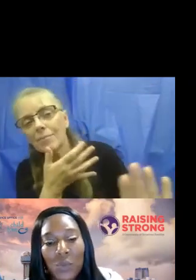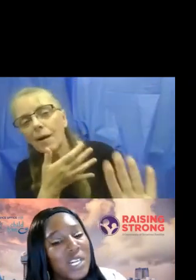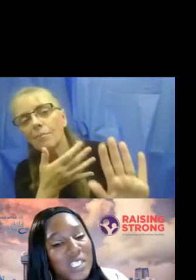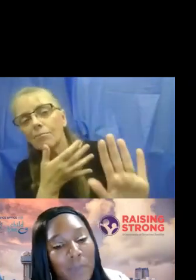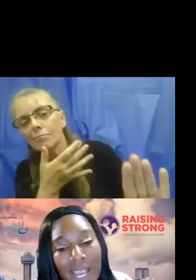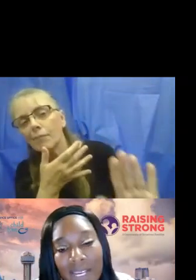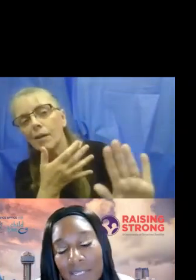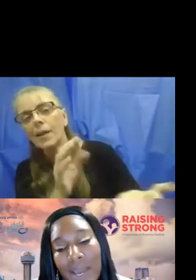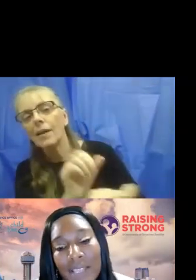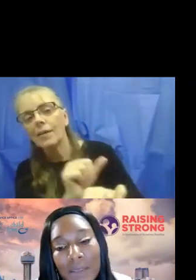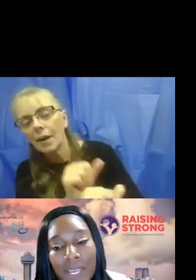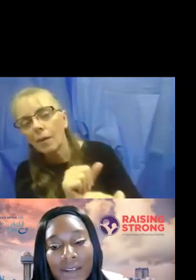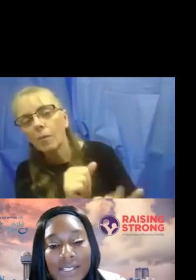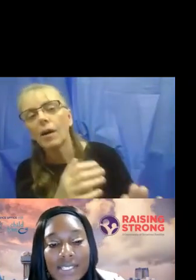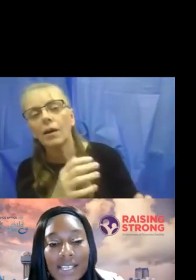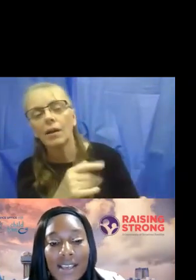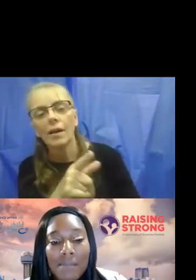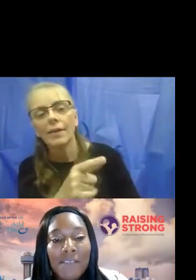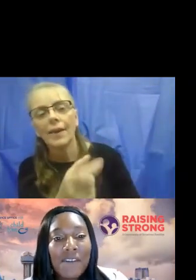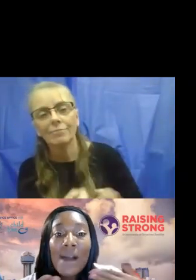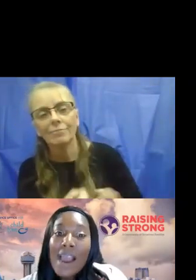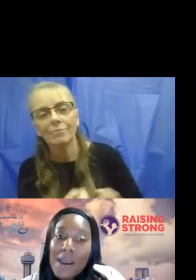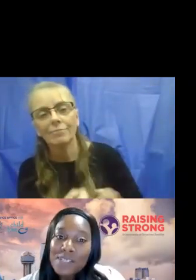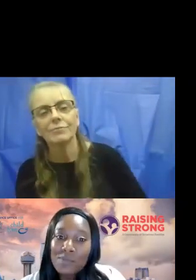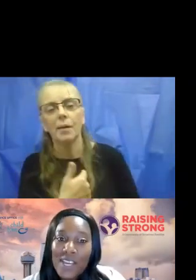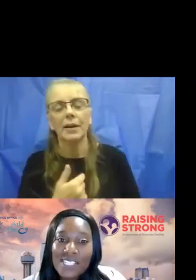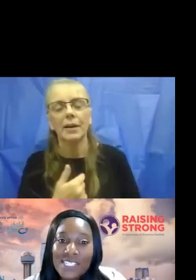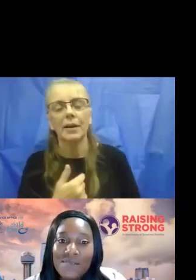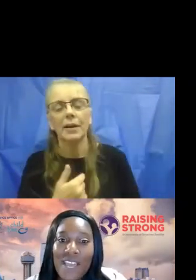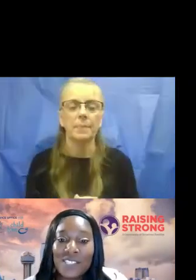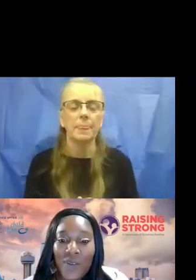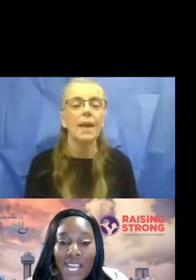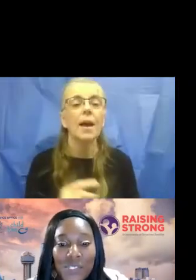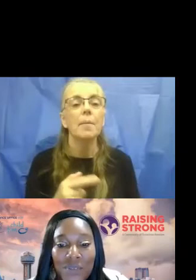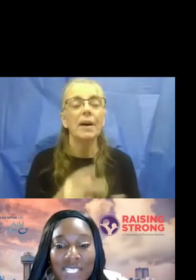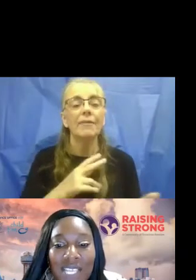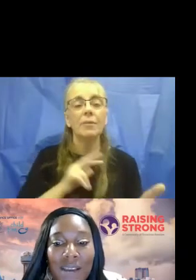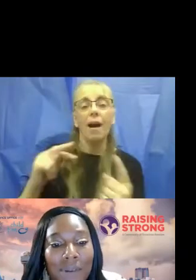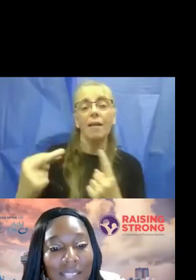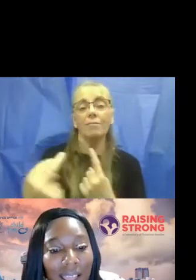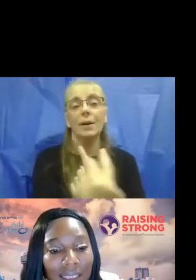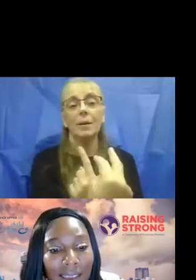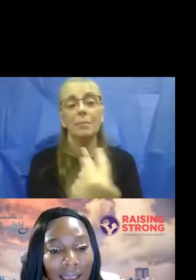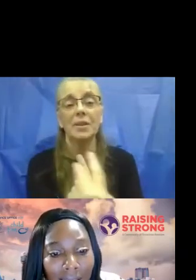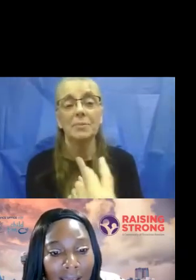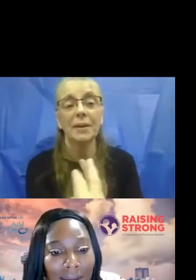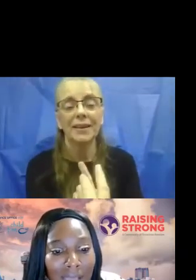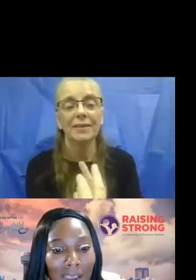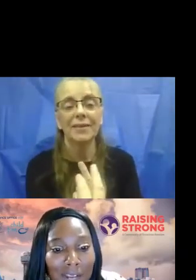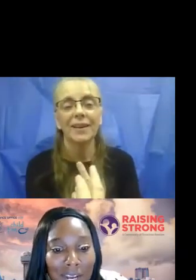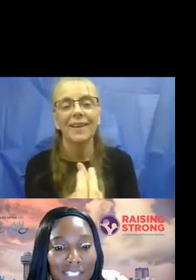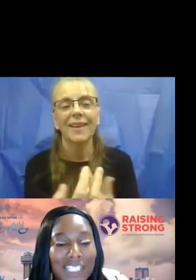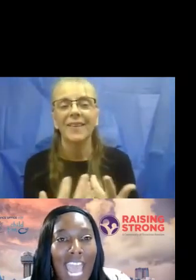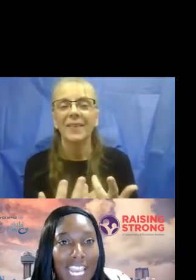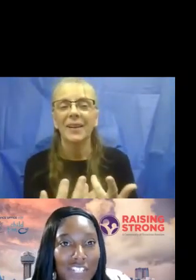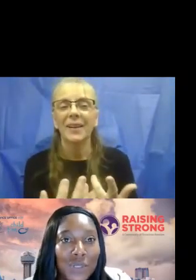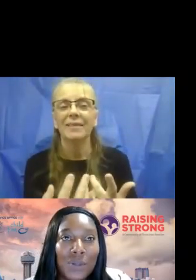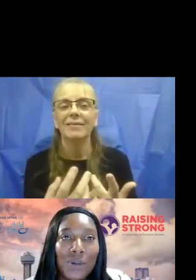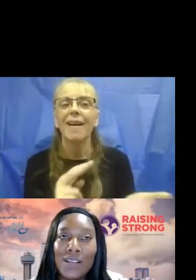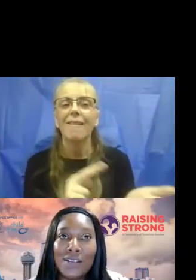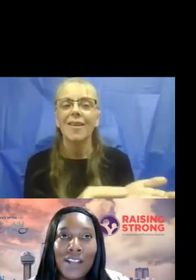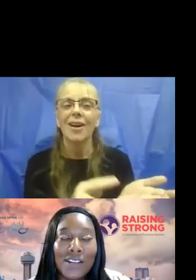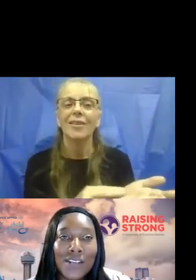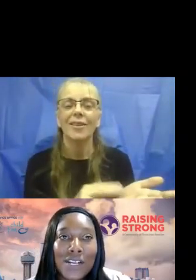work, and we're inspired by the parents. But from our perspective as graduates, we're like, our nurse is an